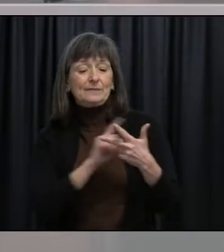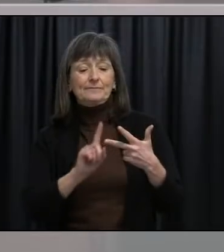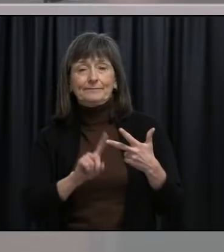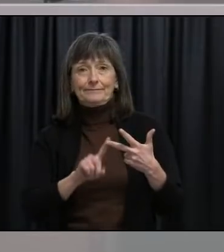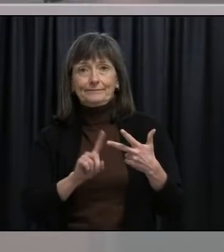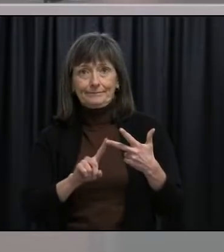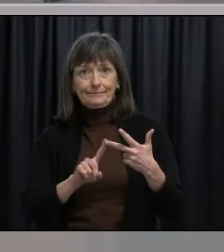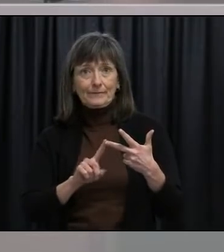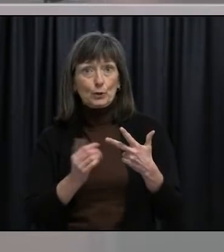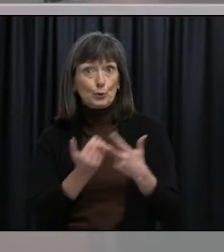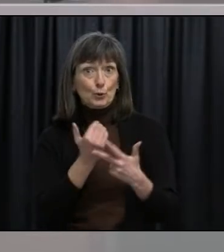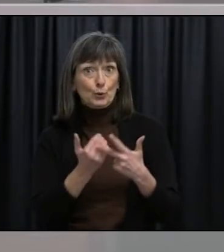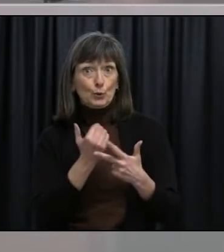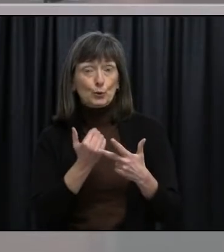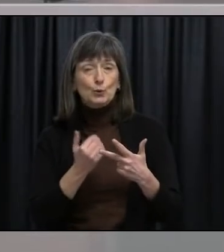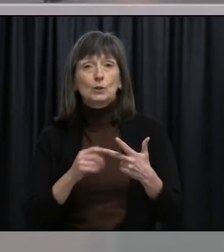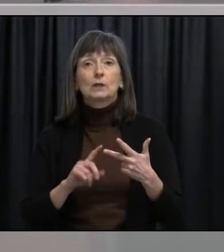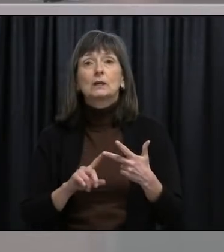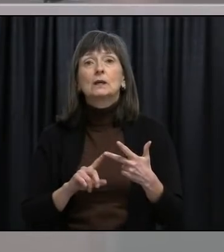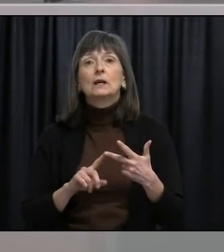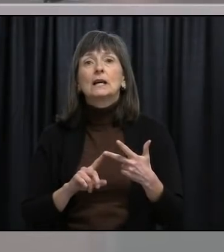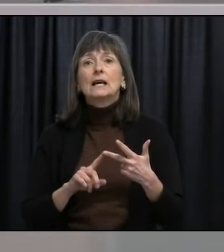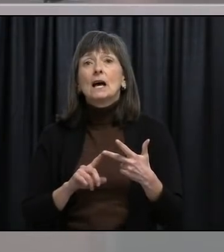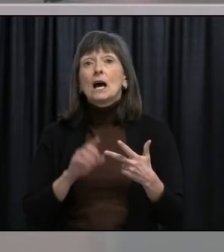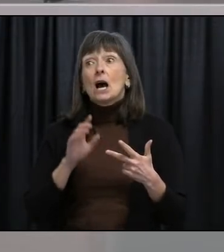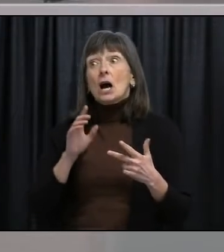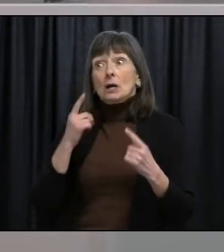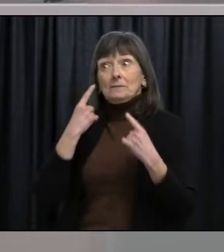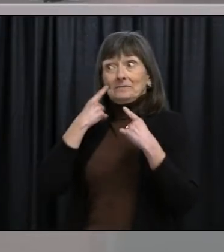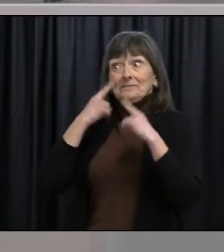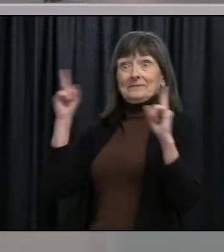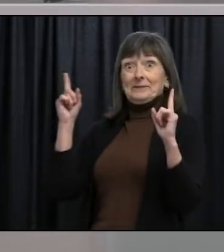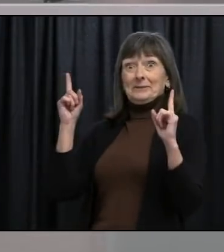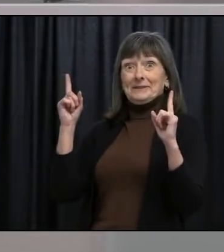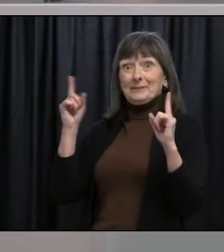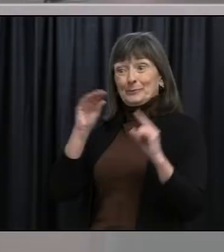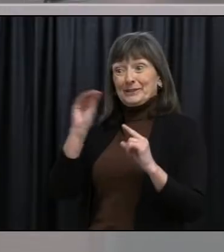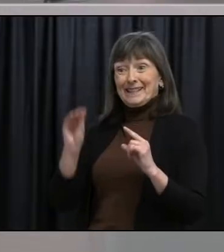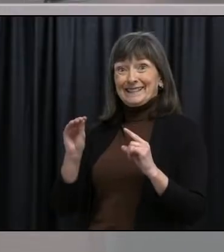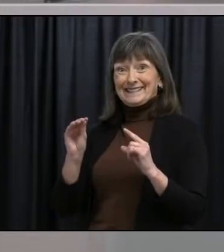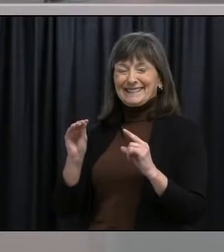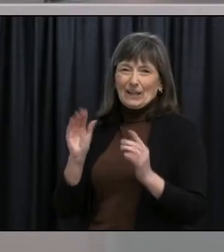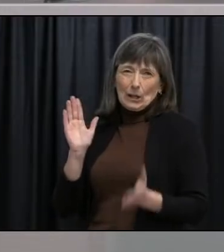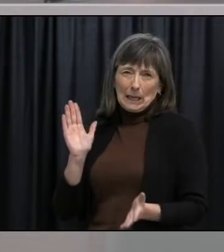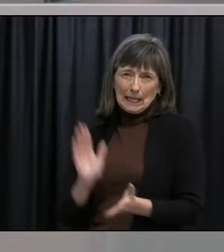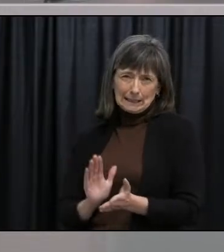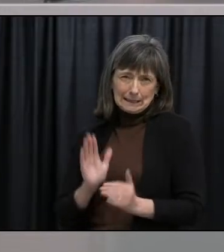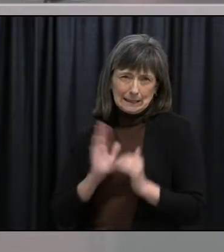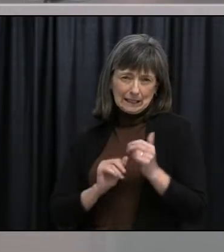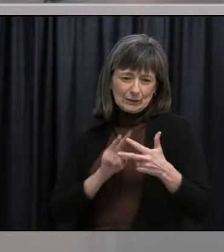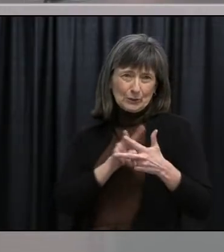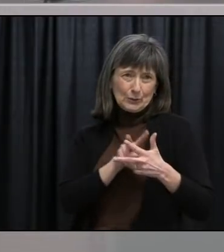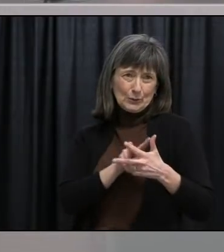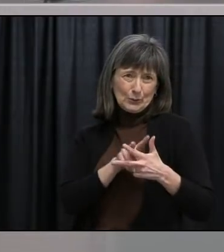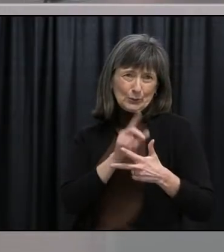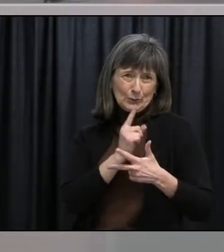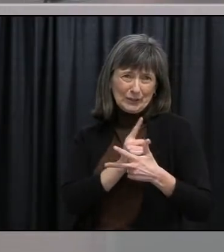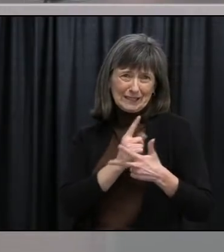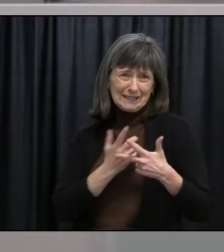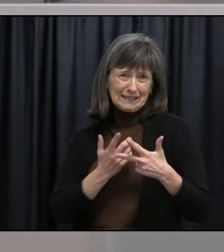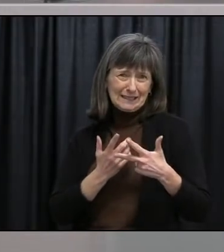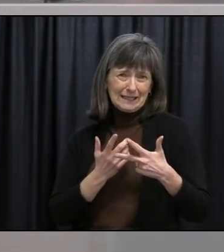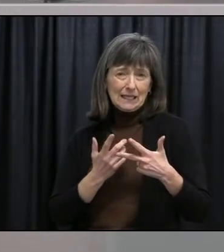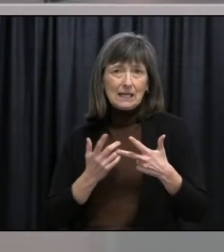Its efficacy is lower than the two vaccines that we're already using. How will you decide who gets AstraZeneca versus Pfizer